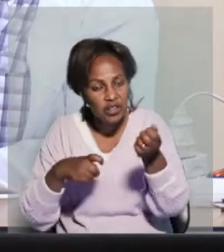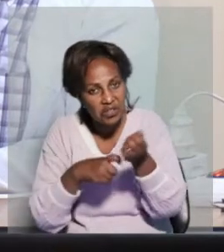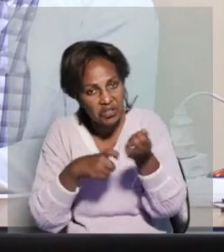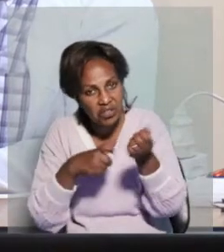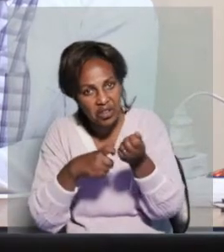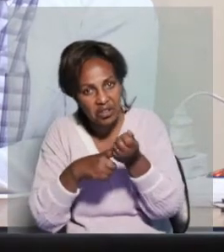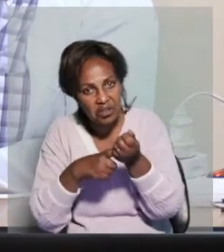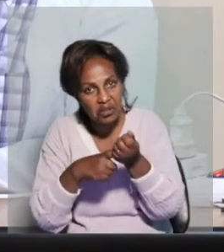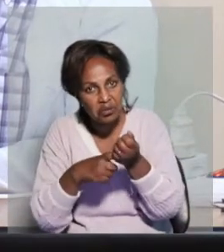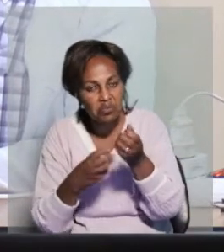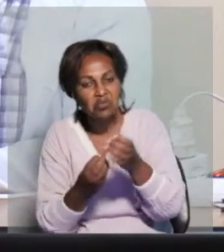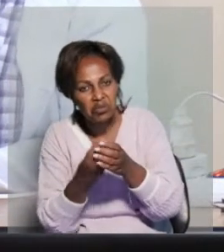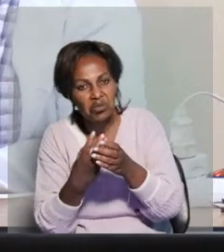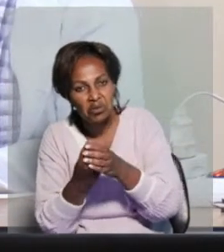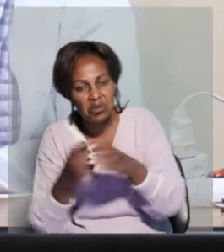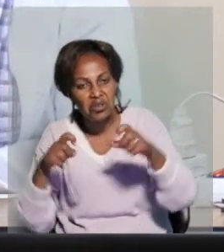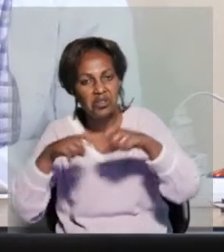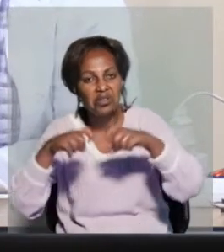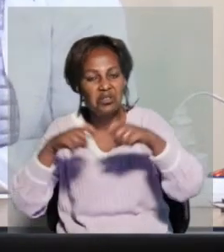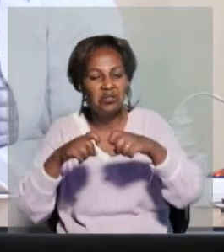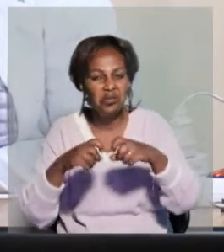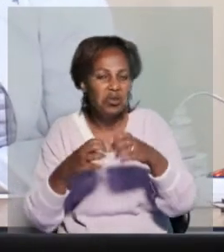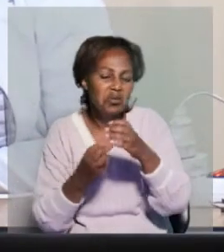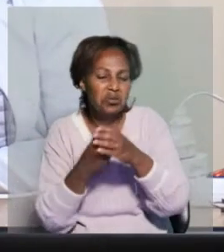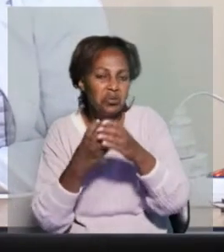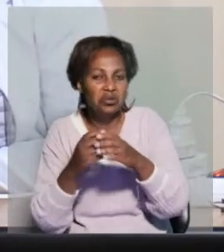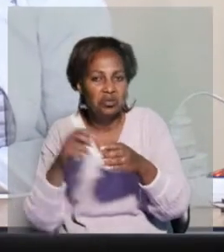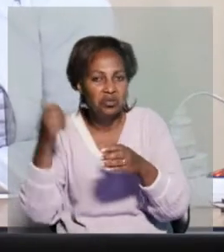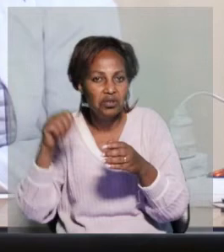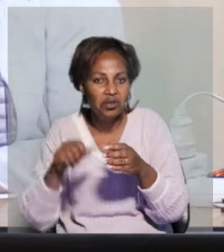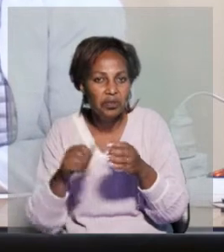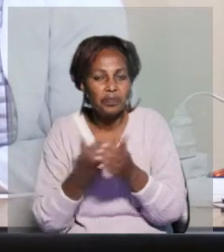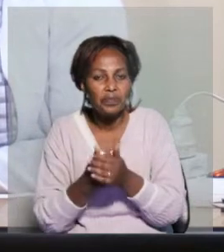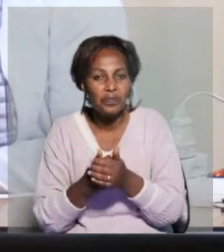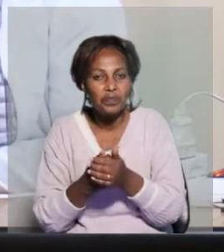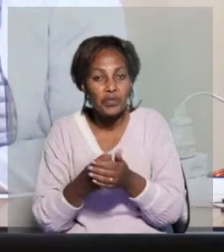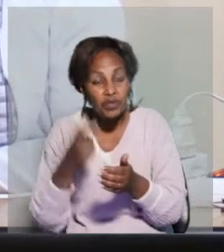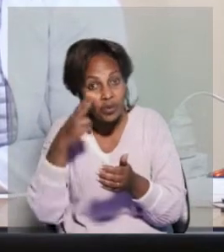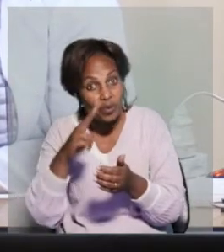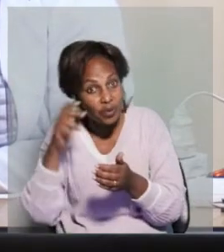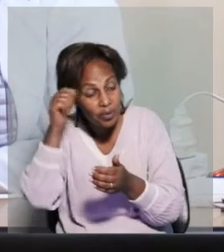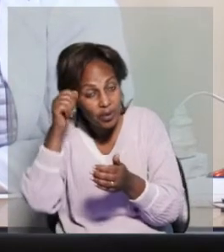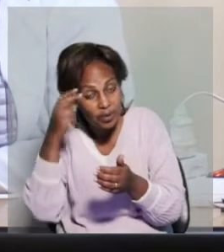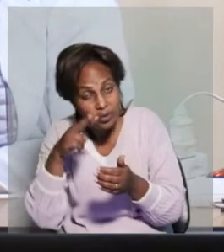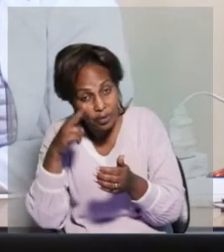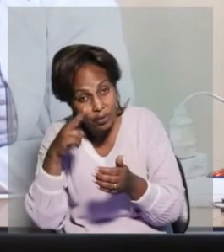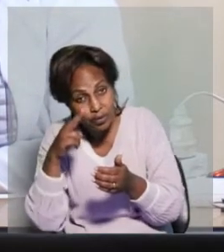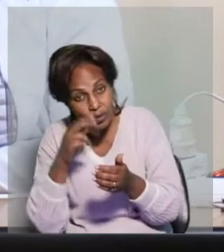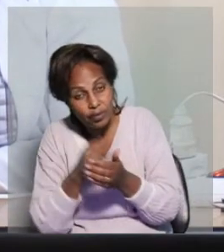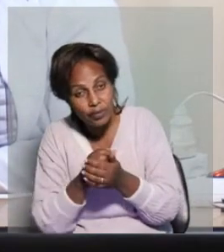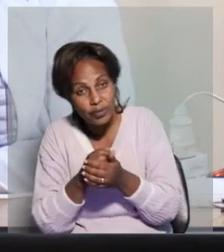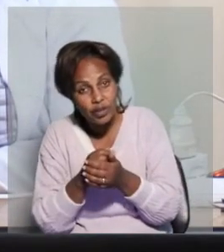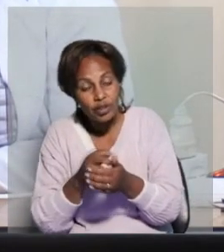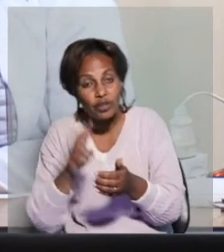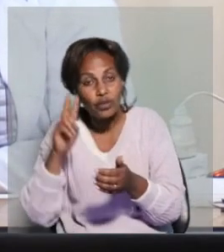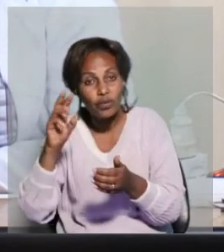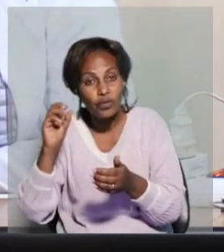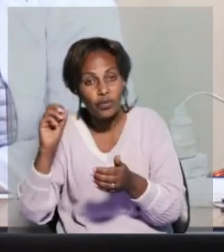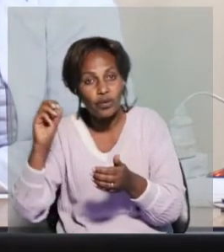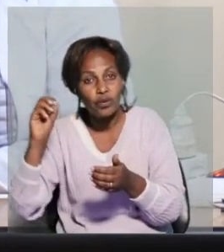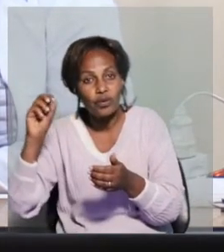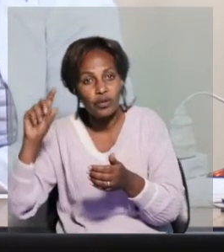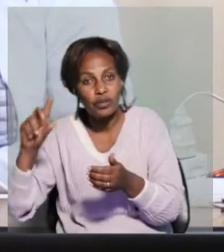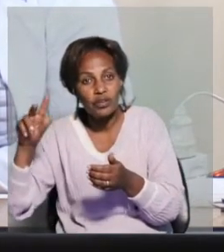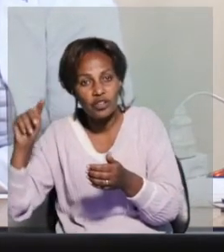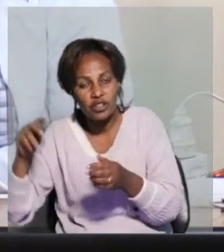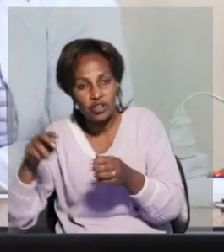any source of electricity. Look, Amanuel, the voltage